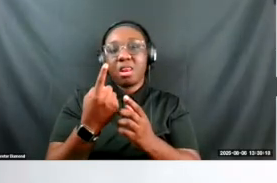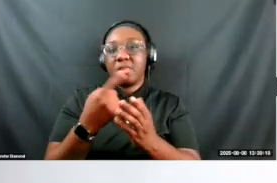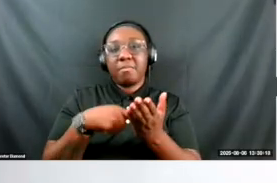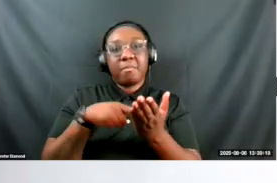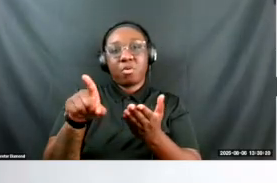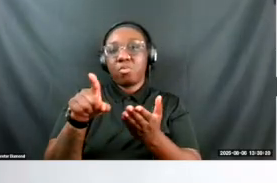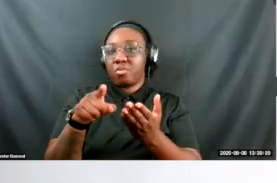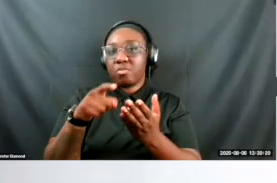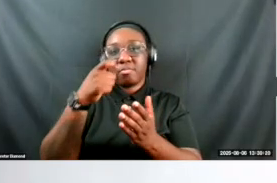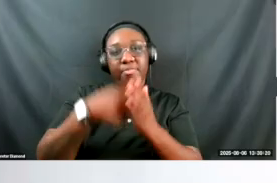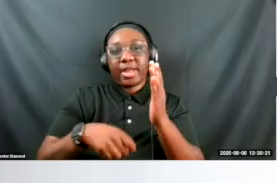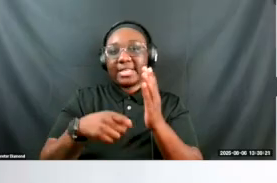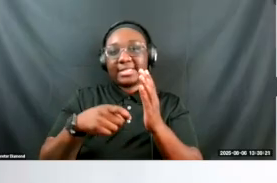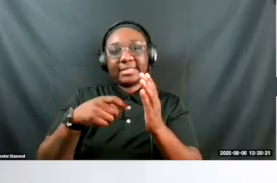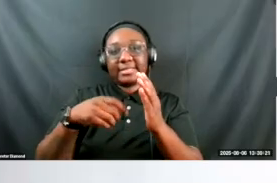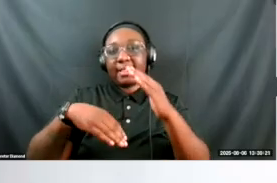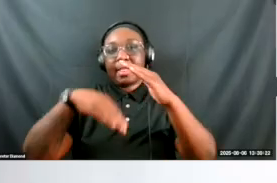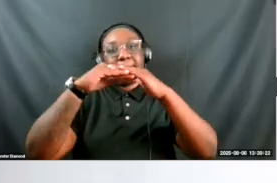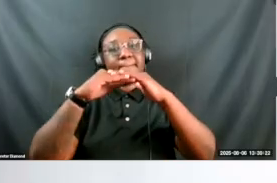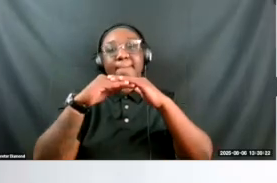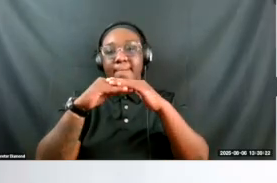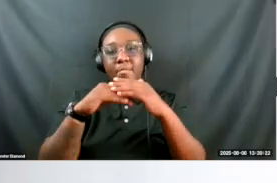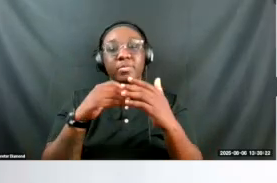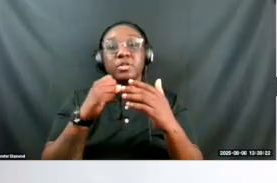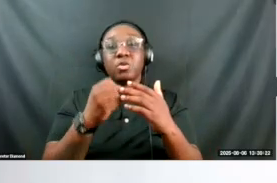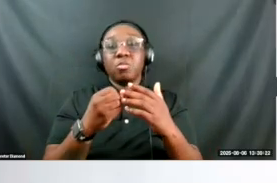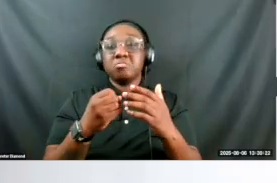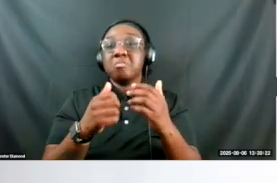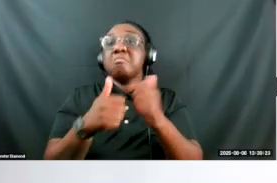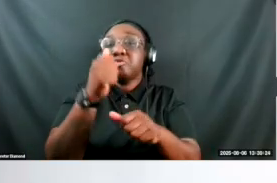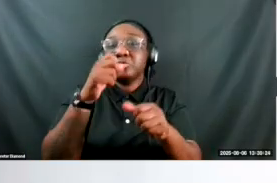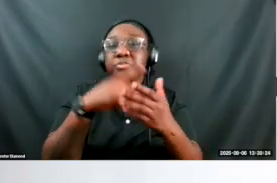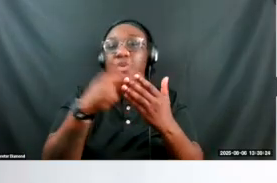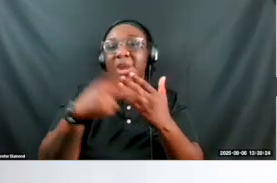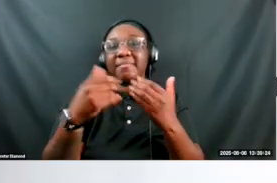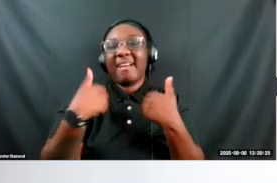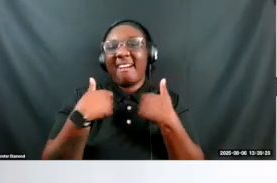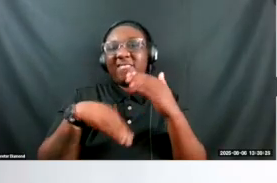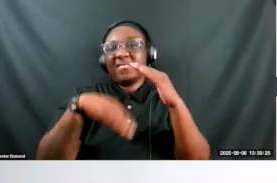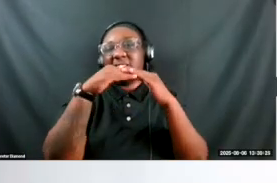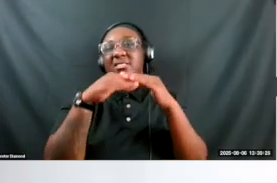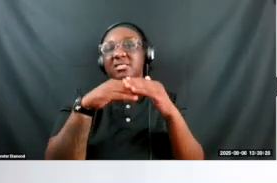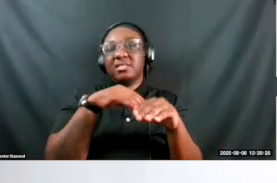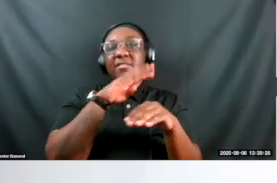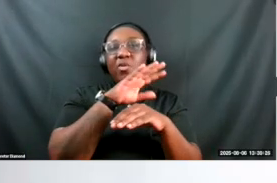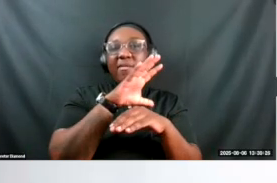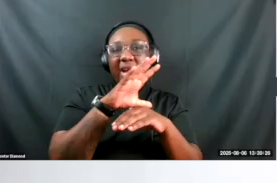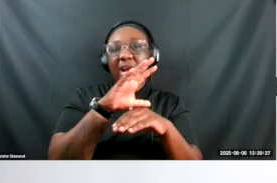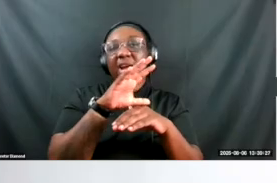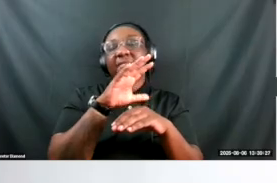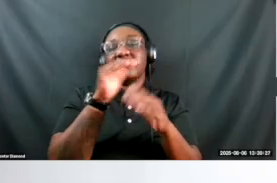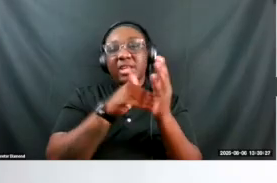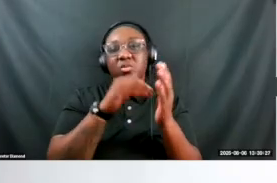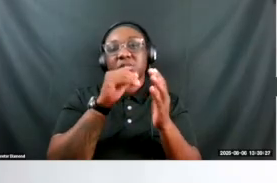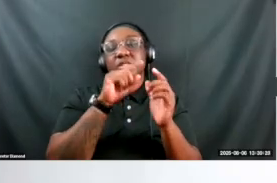vehicle. A majority of the Clean Cars for All programs have a cap between $45,000 to $48,000,